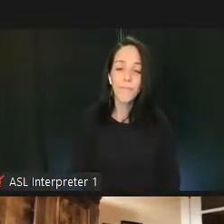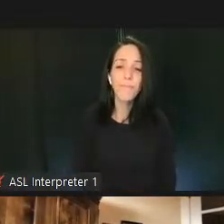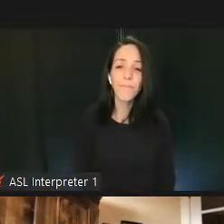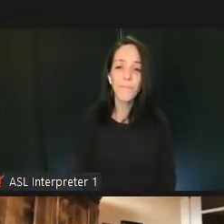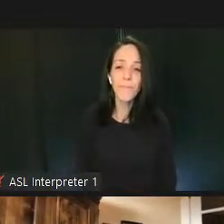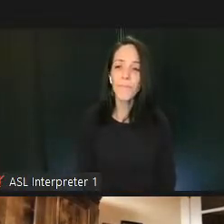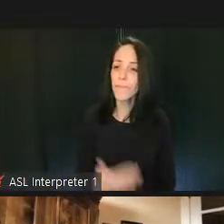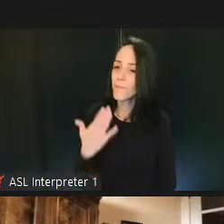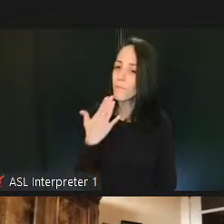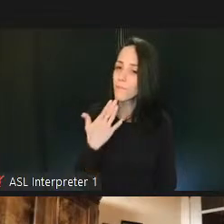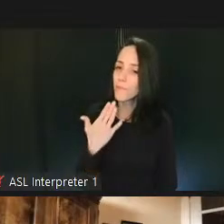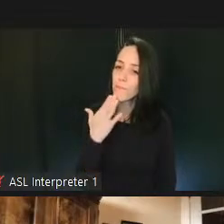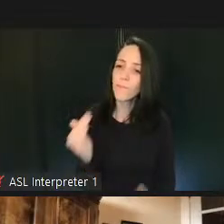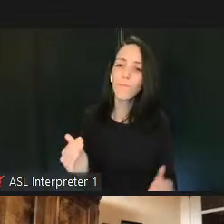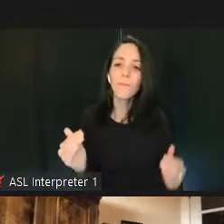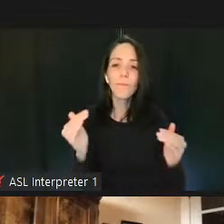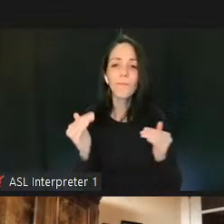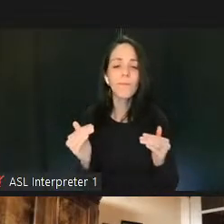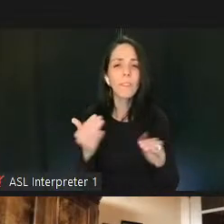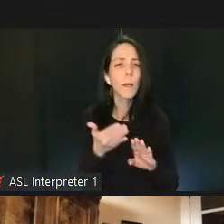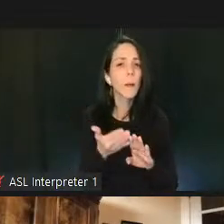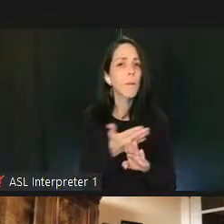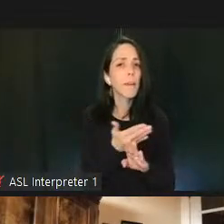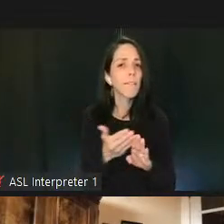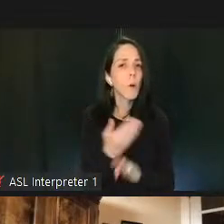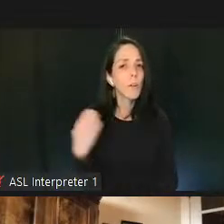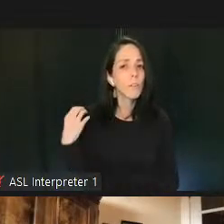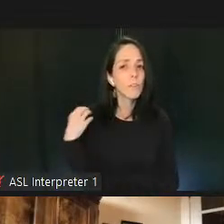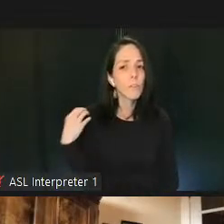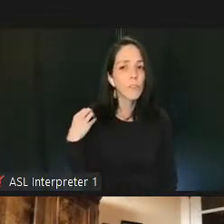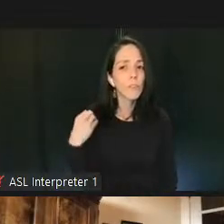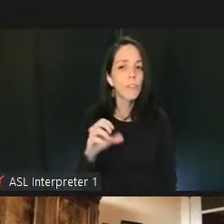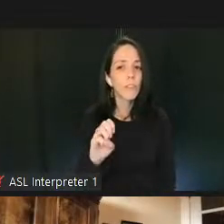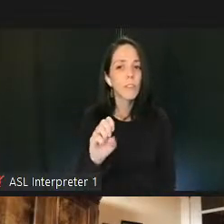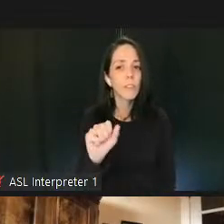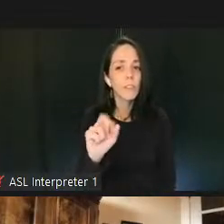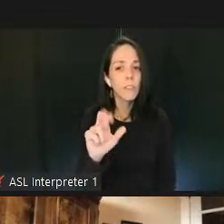Thank you, sir. And prior chair, Sarah Beachy.